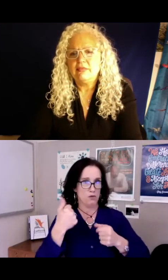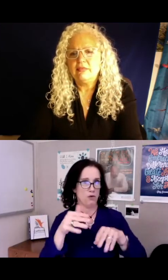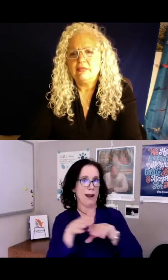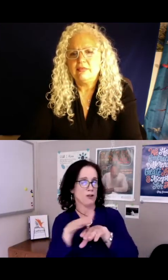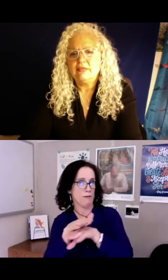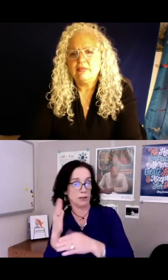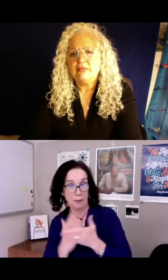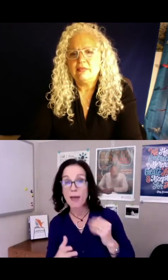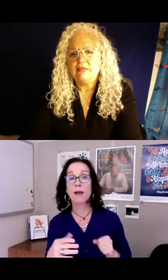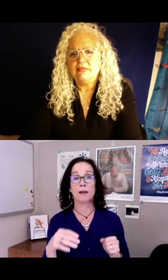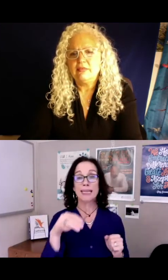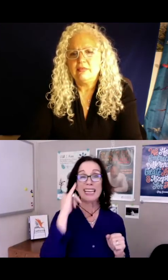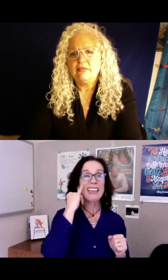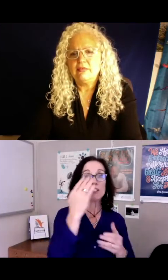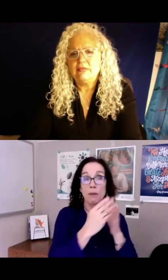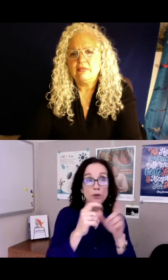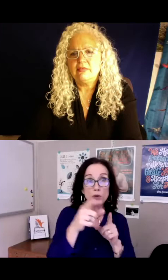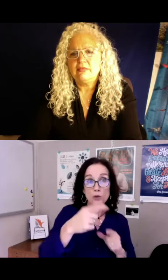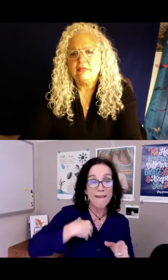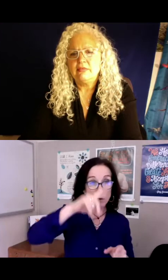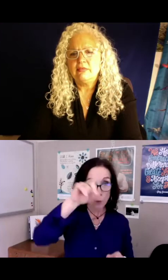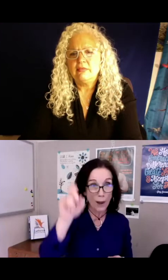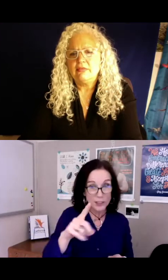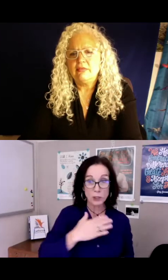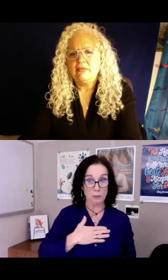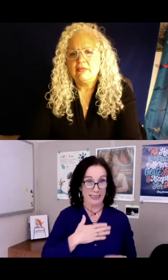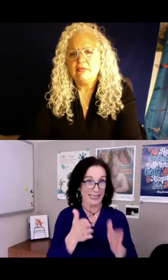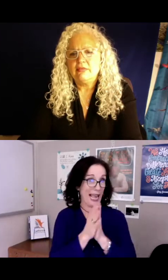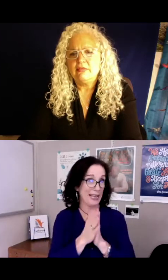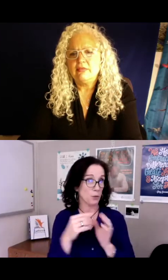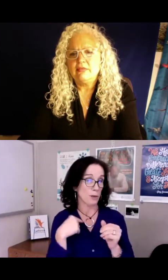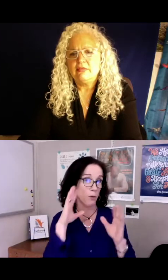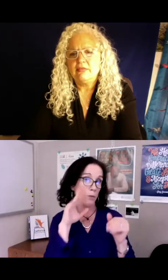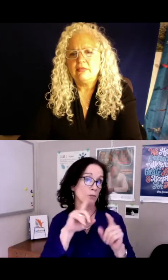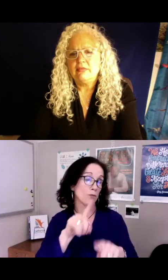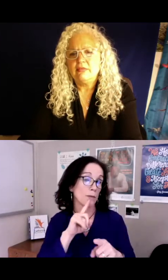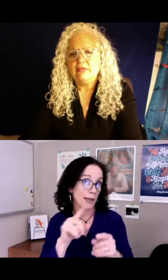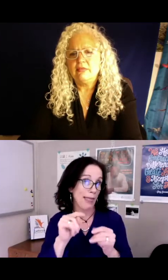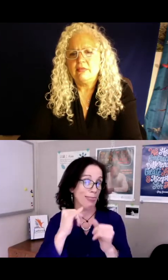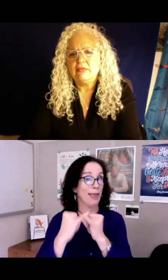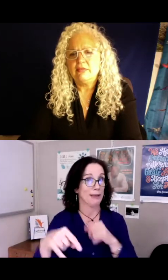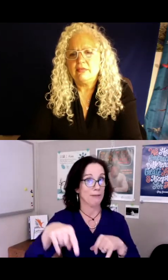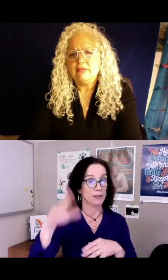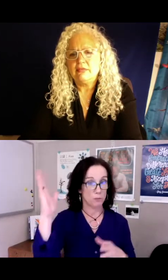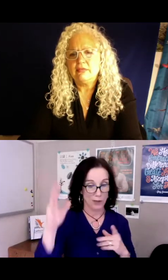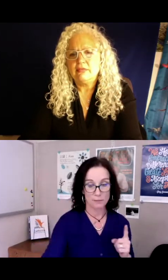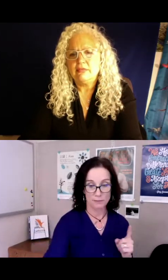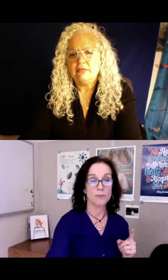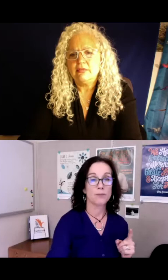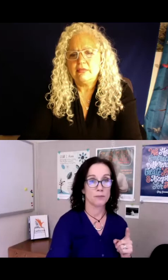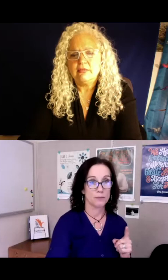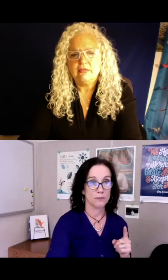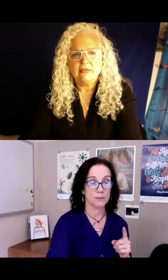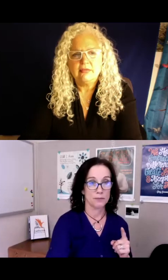not understand what's being discussed. So we'll cover some of that. And if you have specific questions about